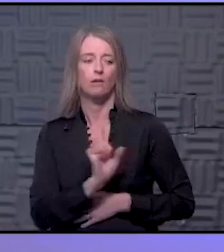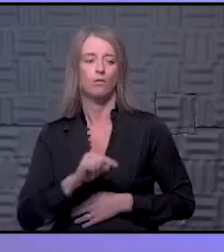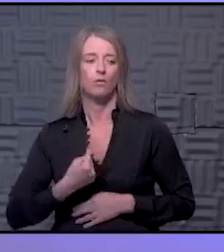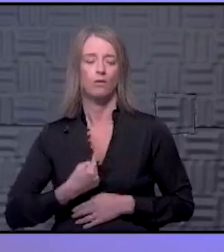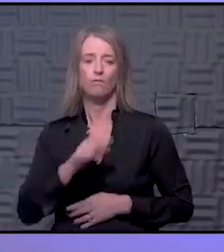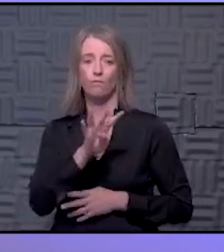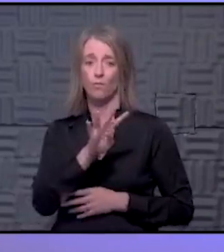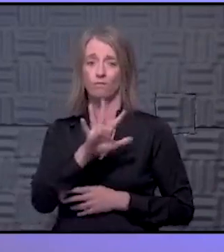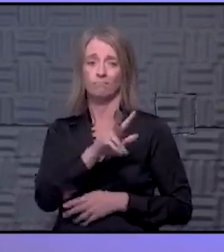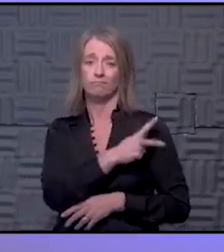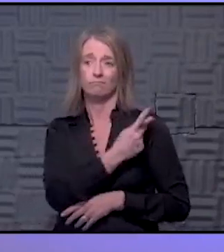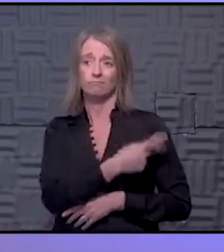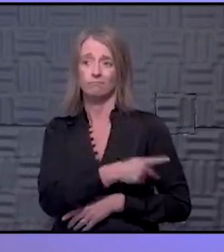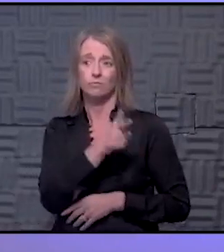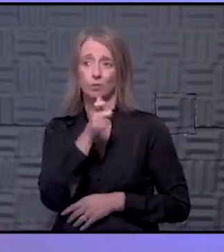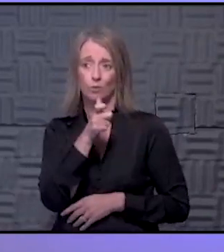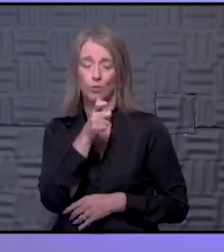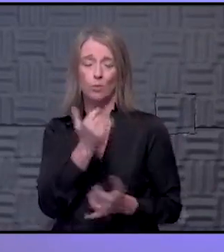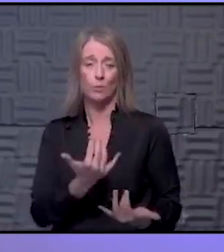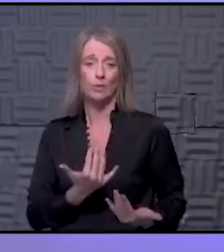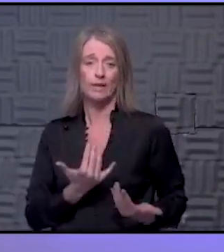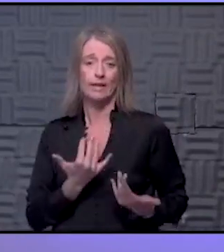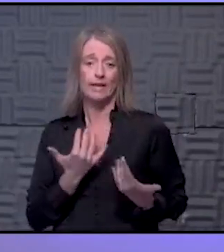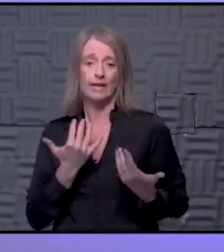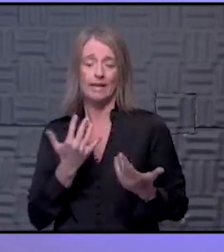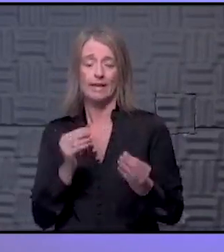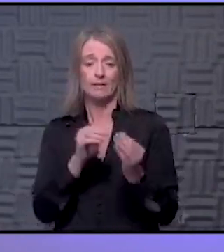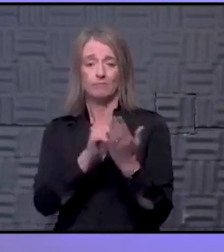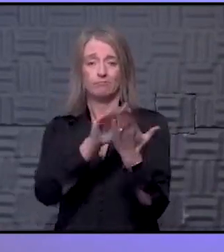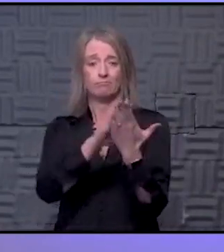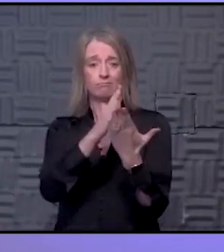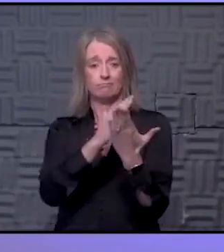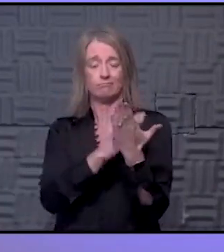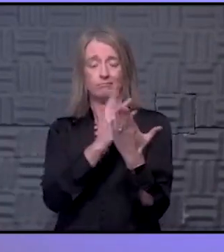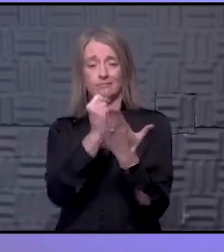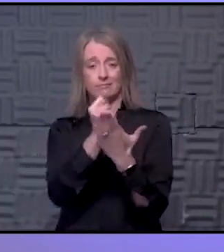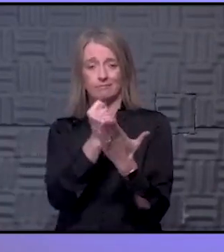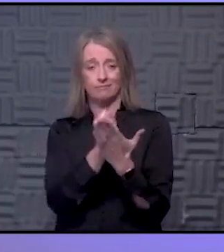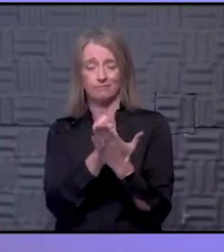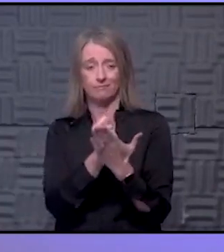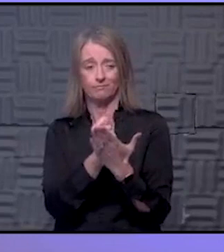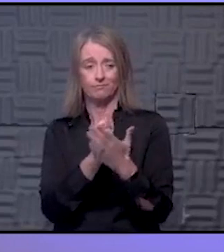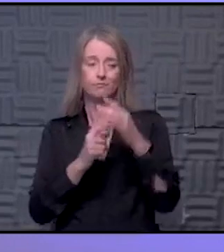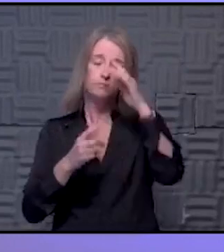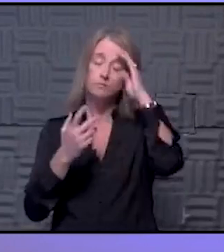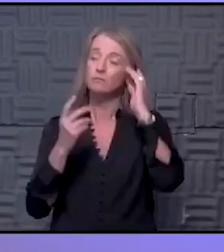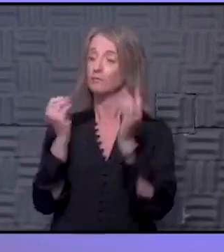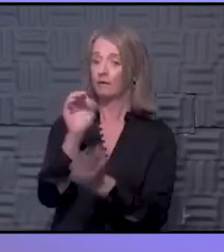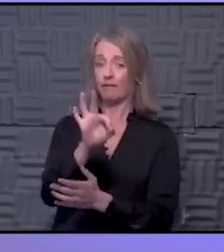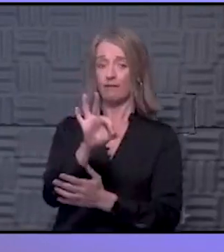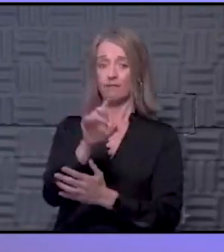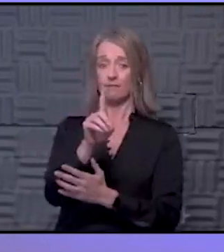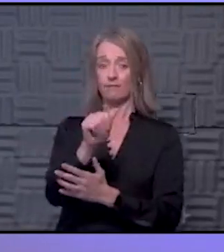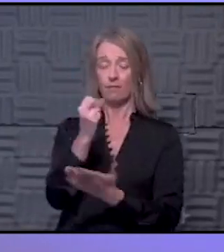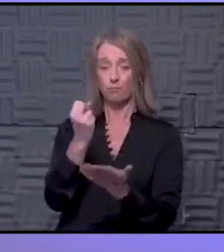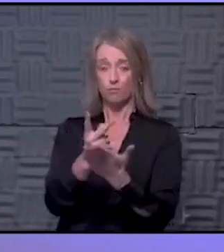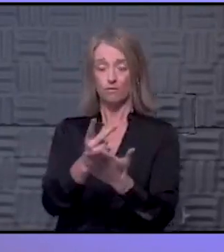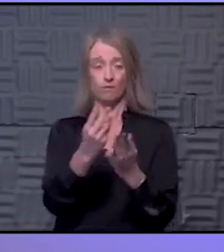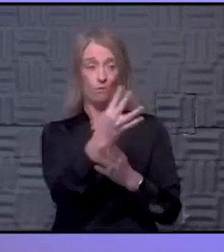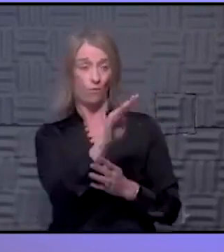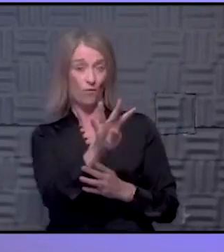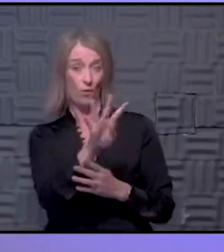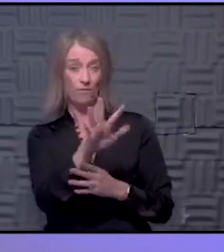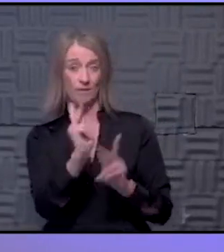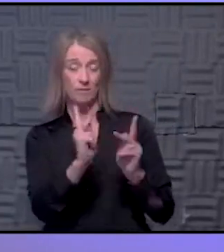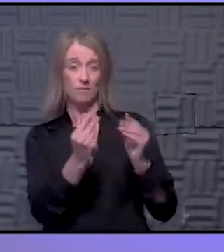least 45 patients that we're waiting actually to put them on this type of a treatment once it get commercially approved, because they're not